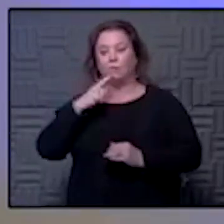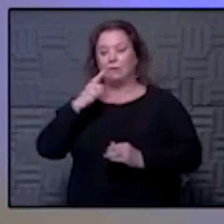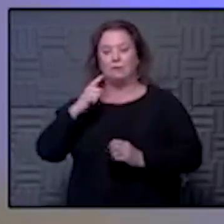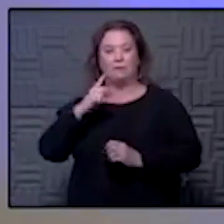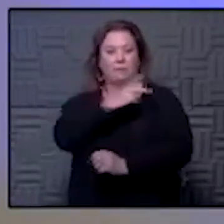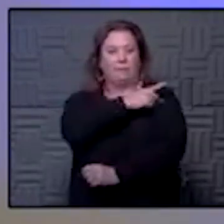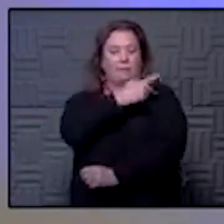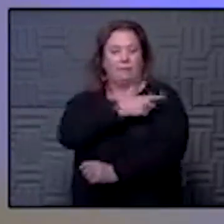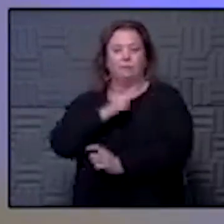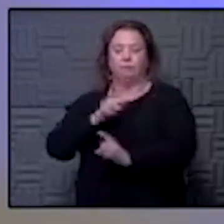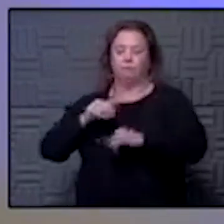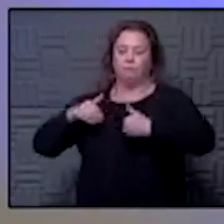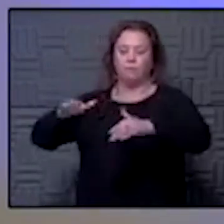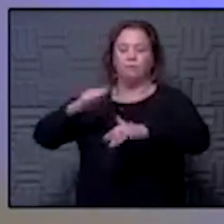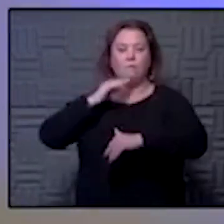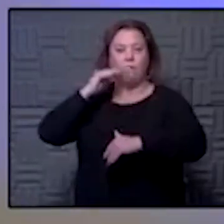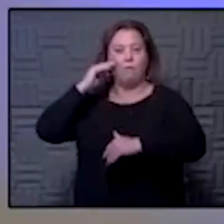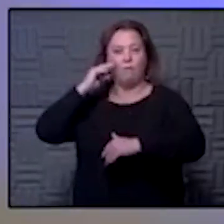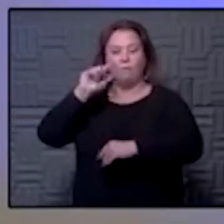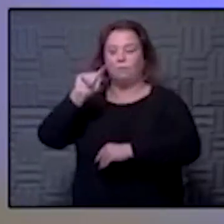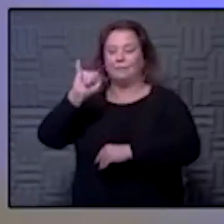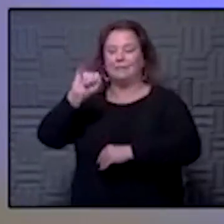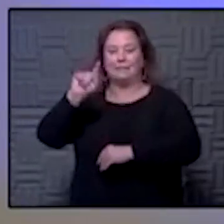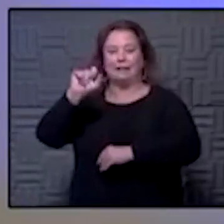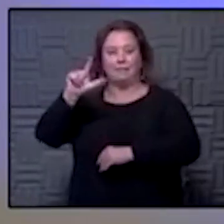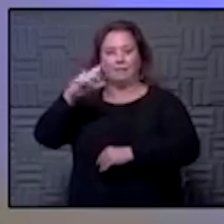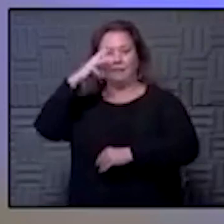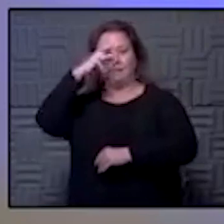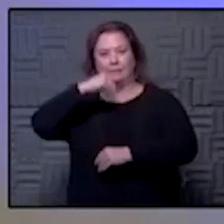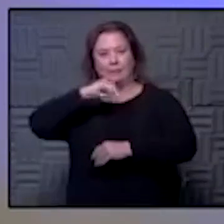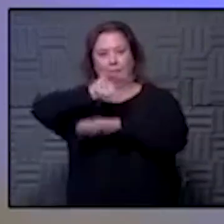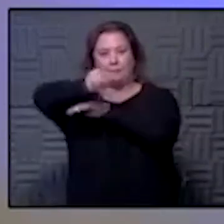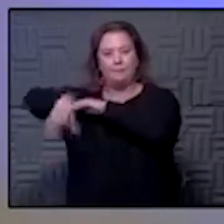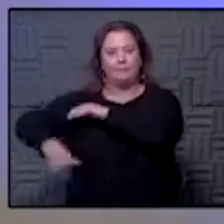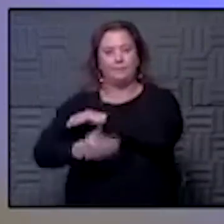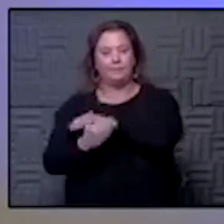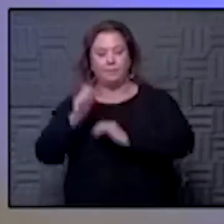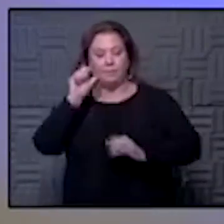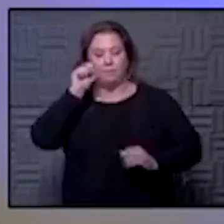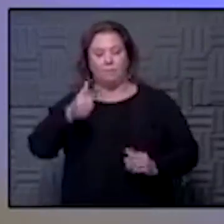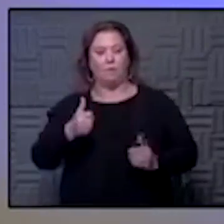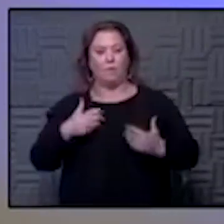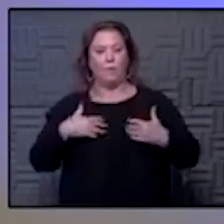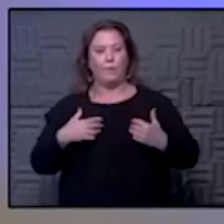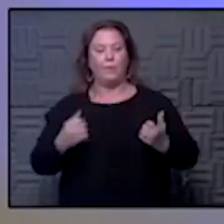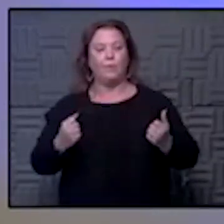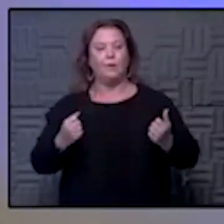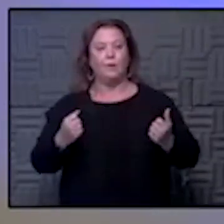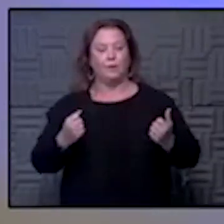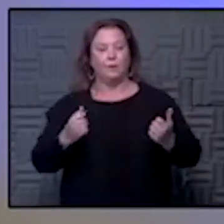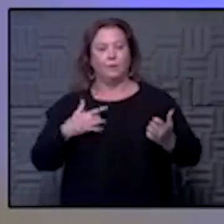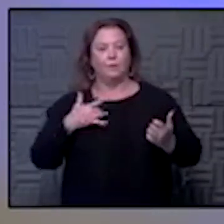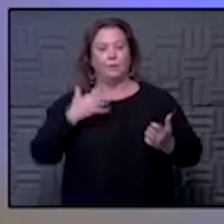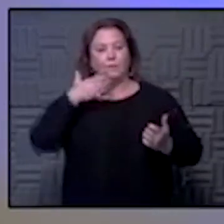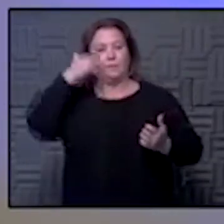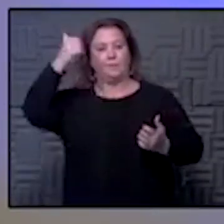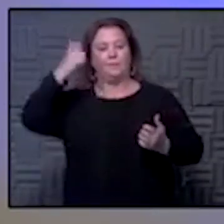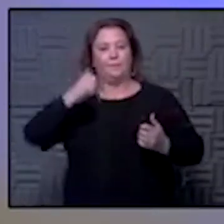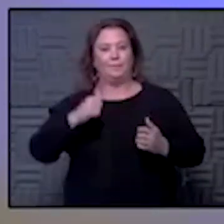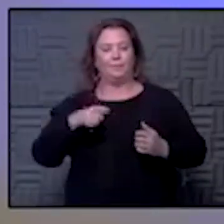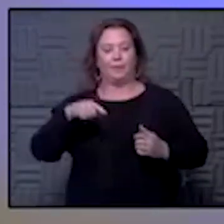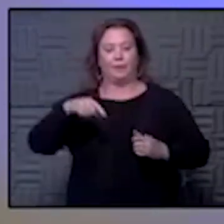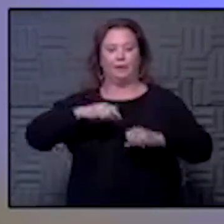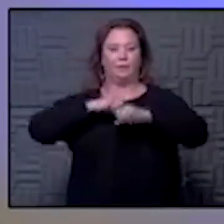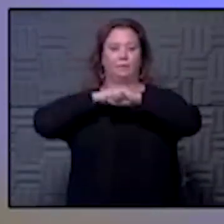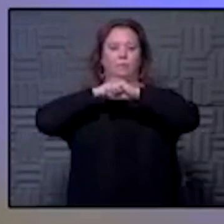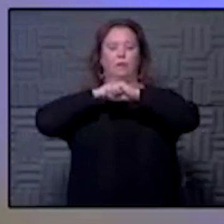participants, go home, take some Tylenol, sleep through the night, and by tomorrow you will get over it. This protection